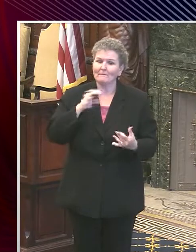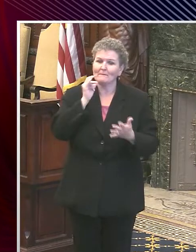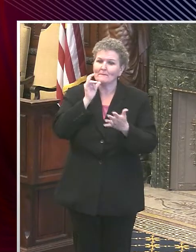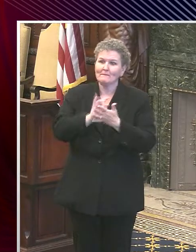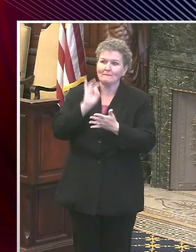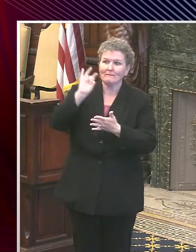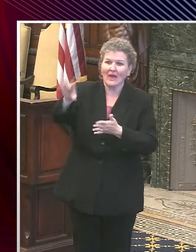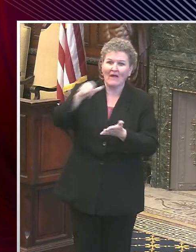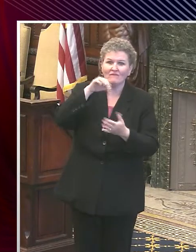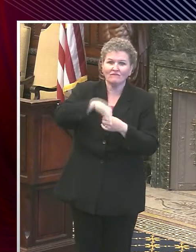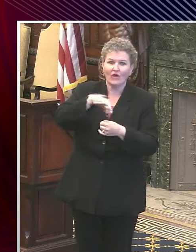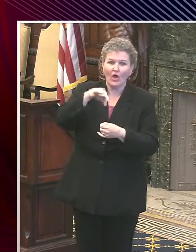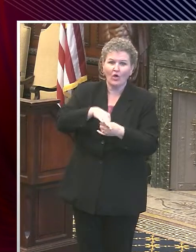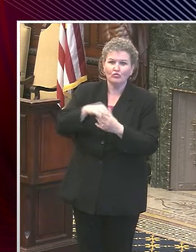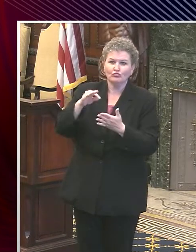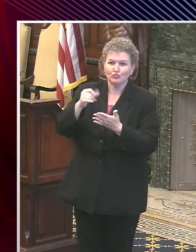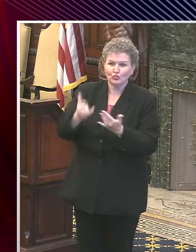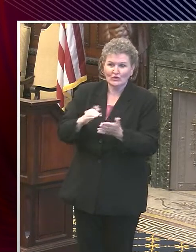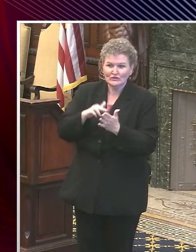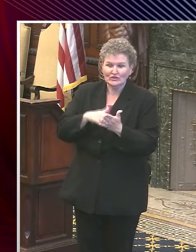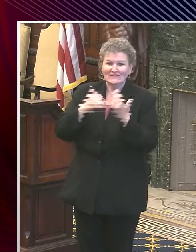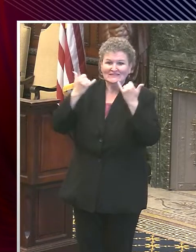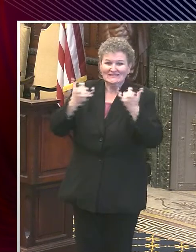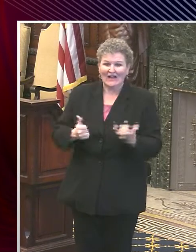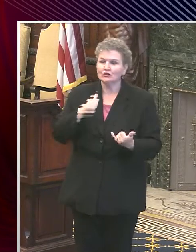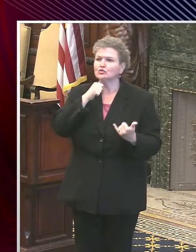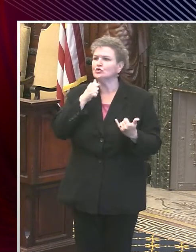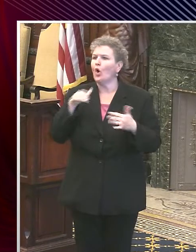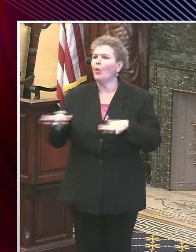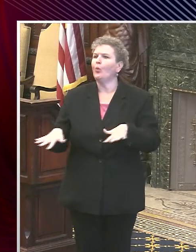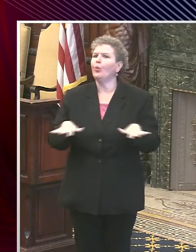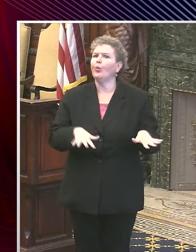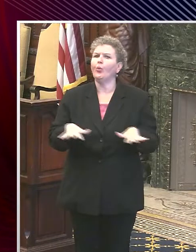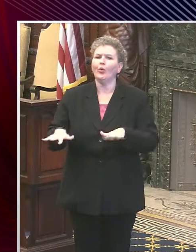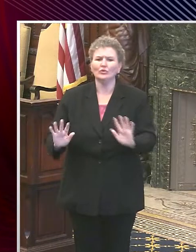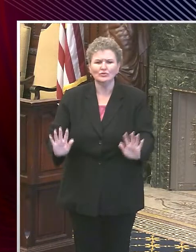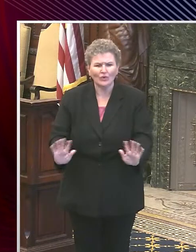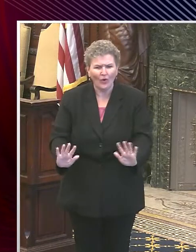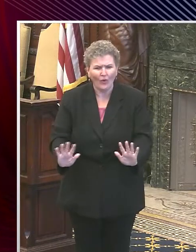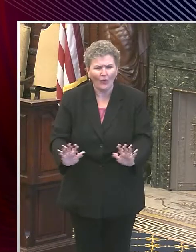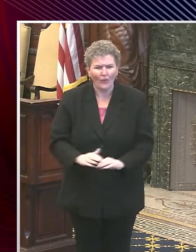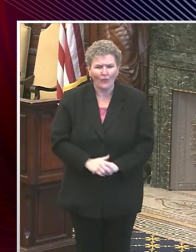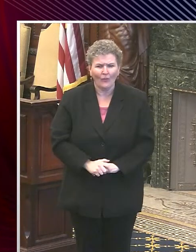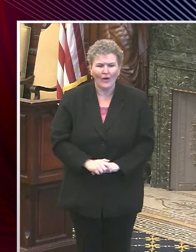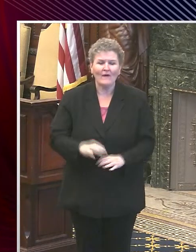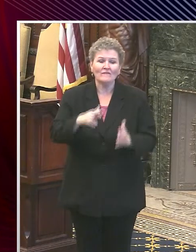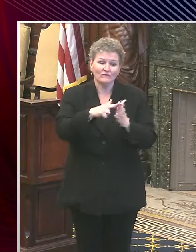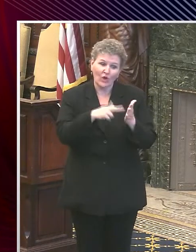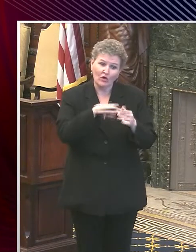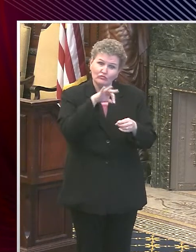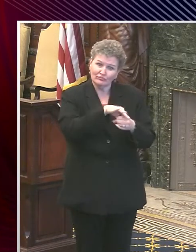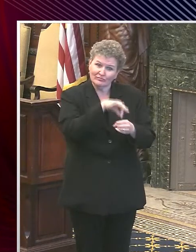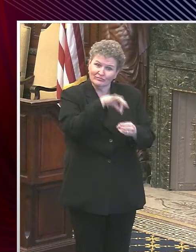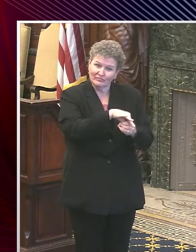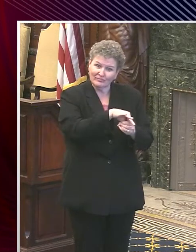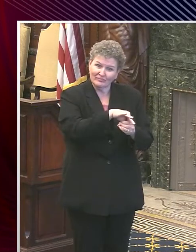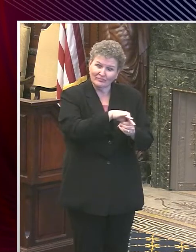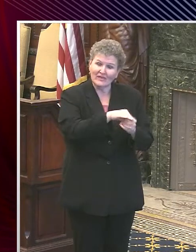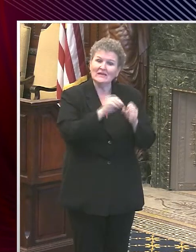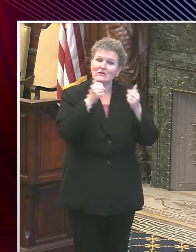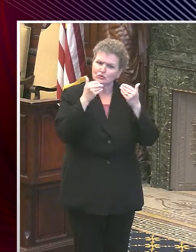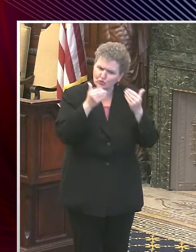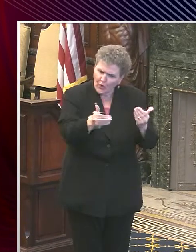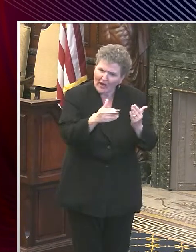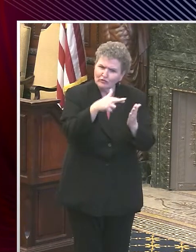registered sooner than later, so you can request that ballot early. You can check your voter registration status and register to vote by